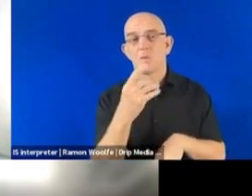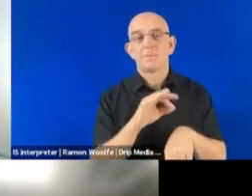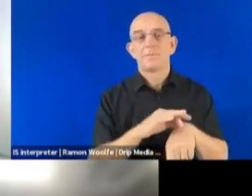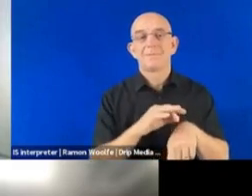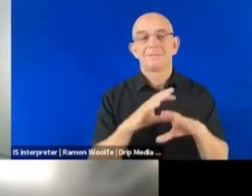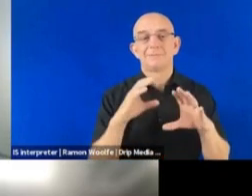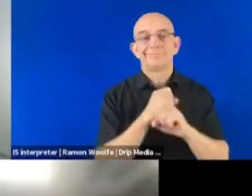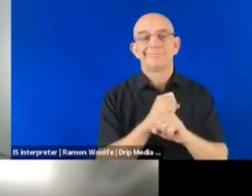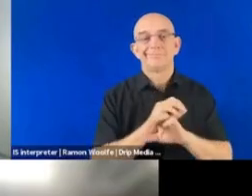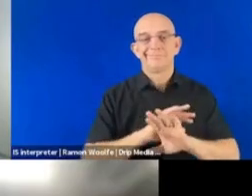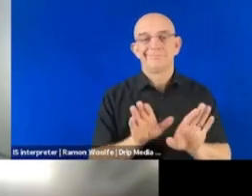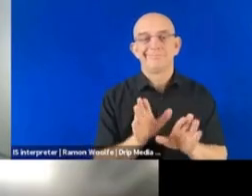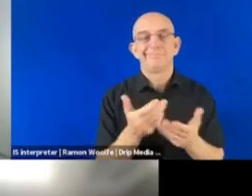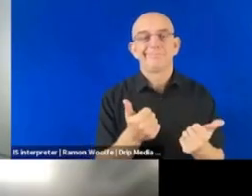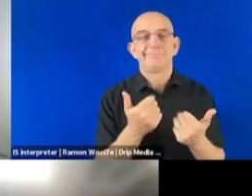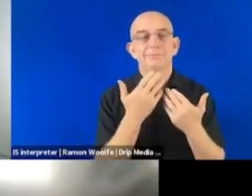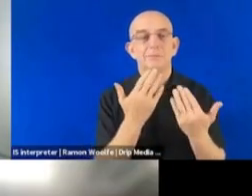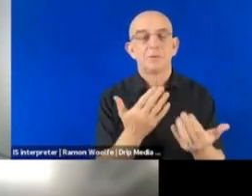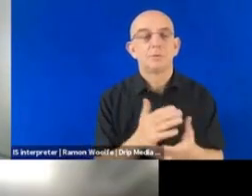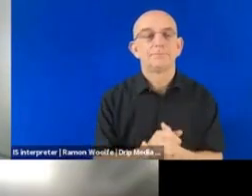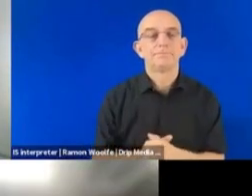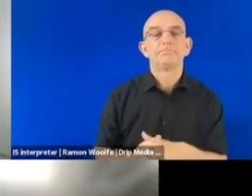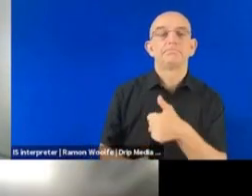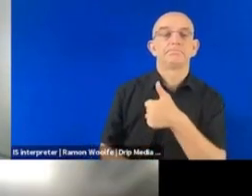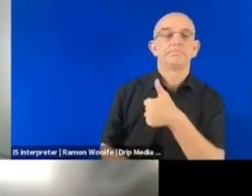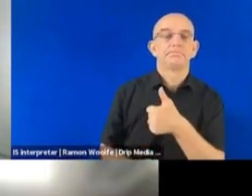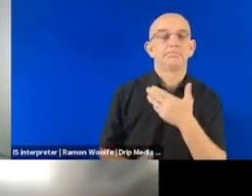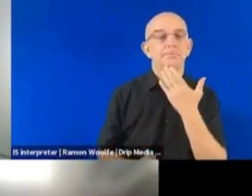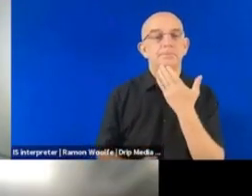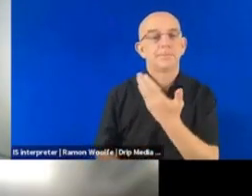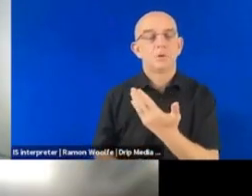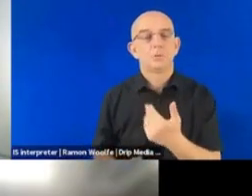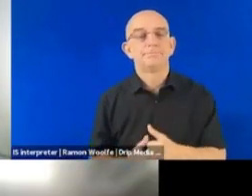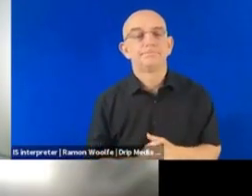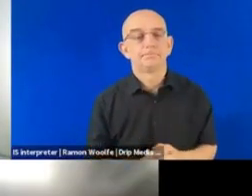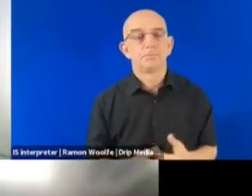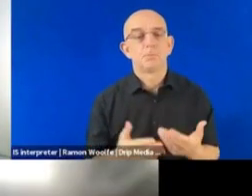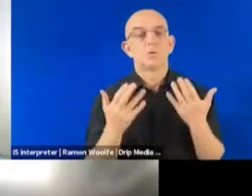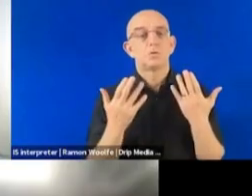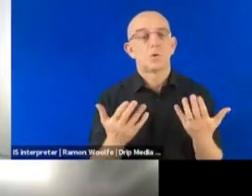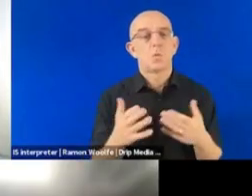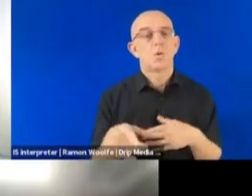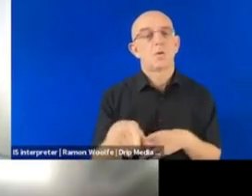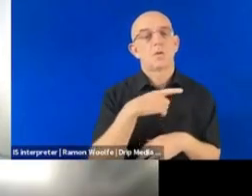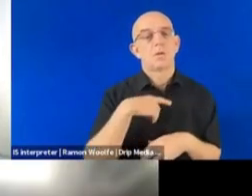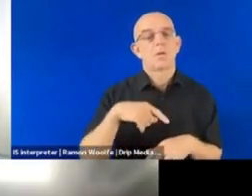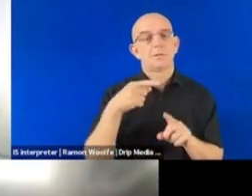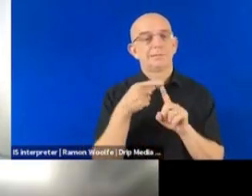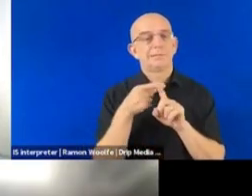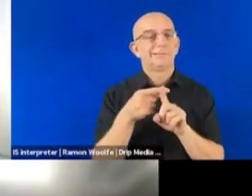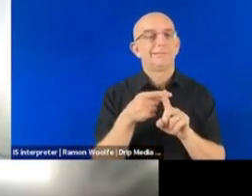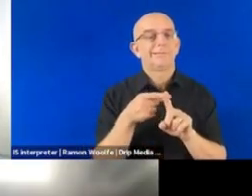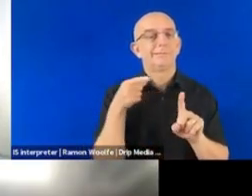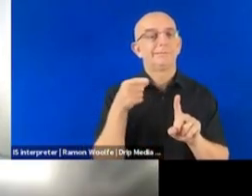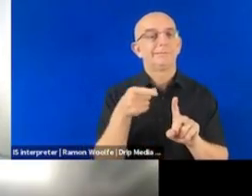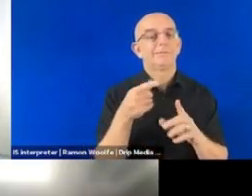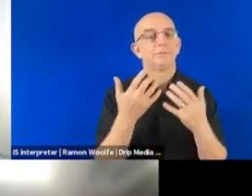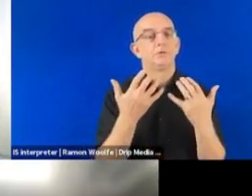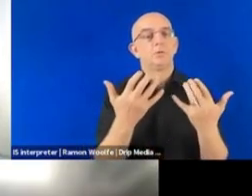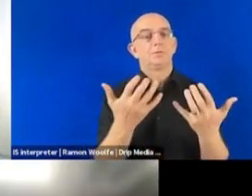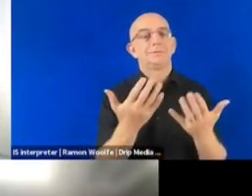high school. So with the serving officers, we're targeting the social welfare and community development assistance. We're looking at